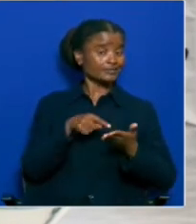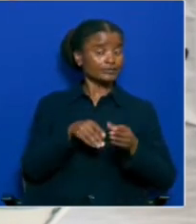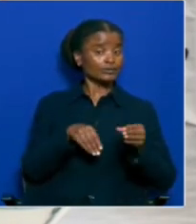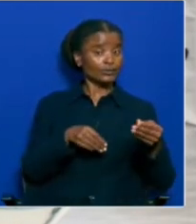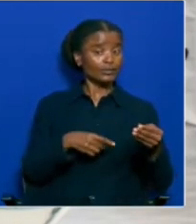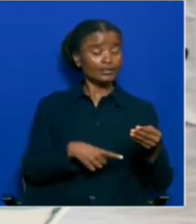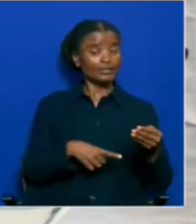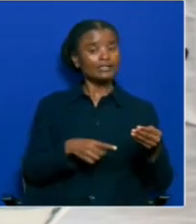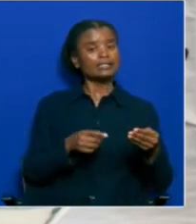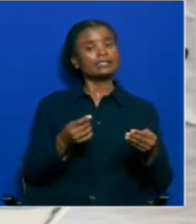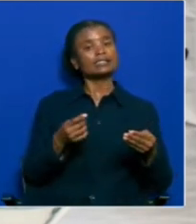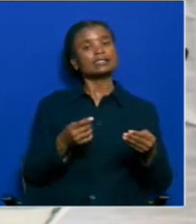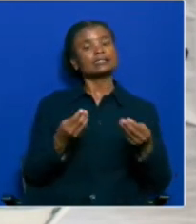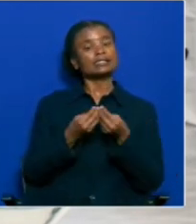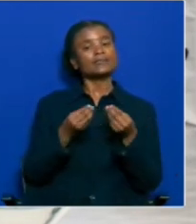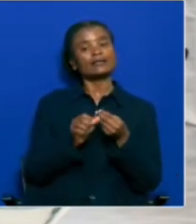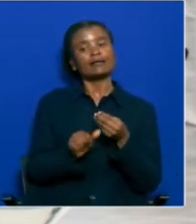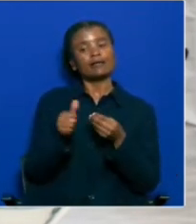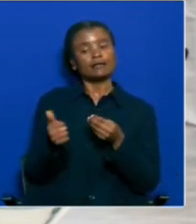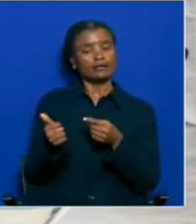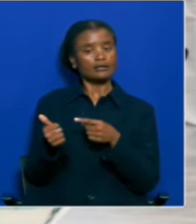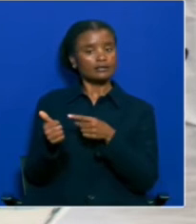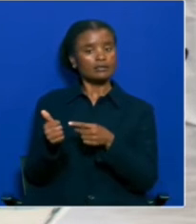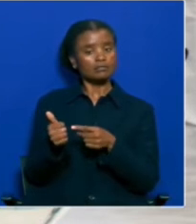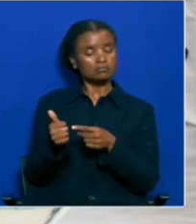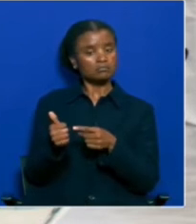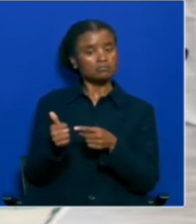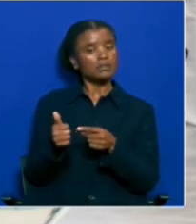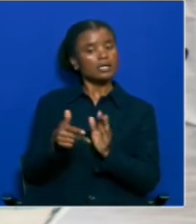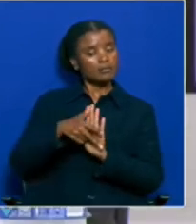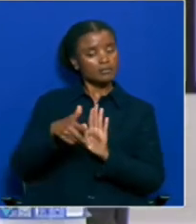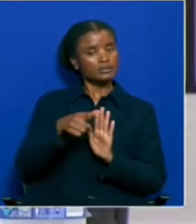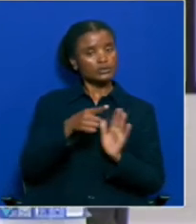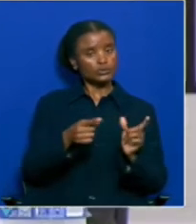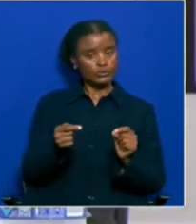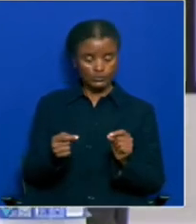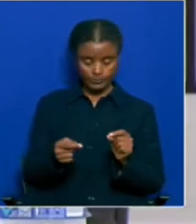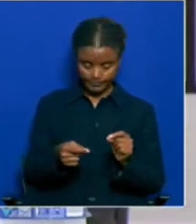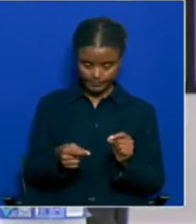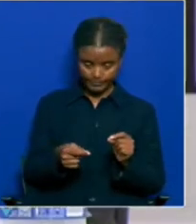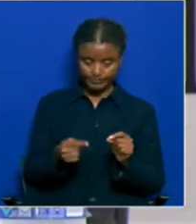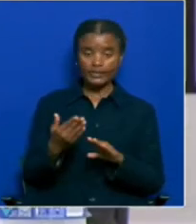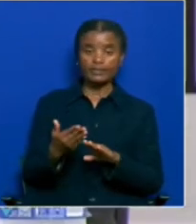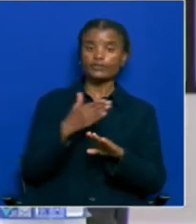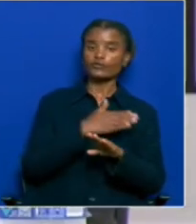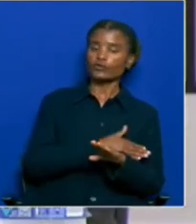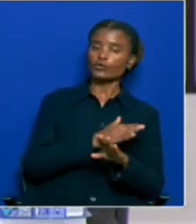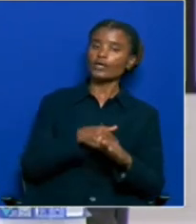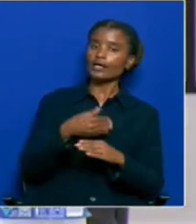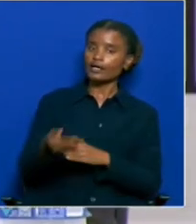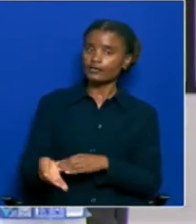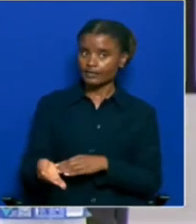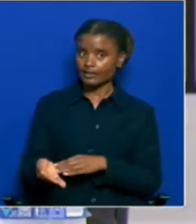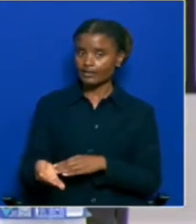something else permitted you to do it otherwise than as prescribed by this document? Prior and after, operations are going on,